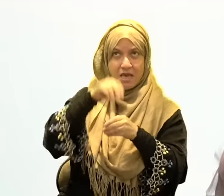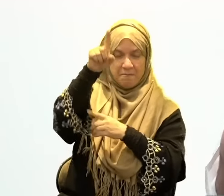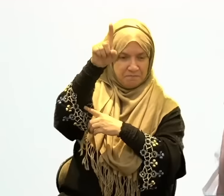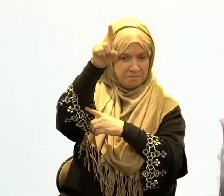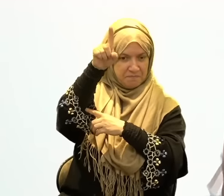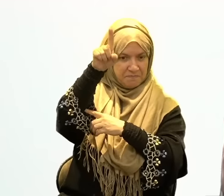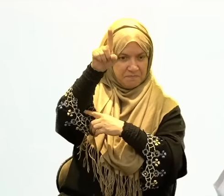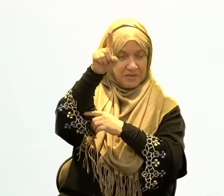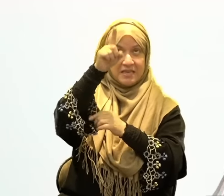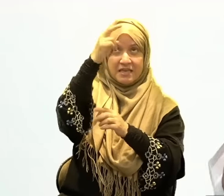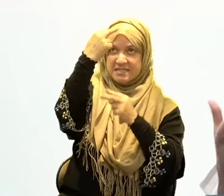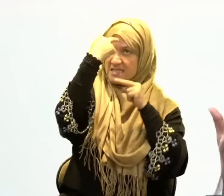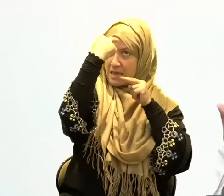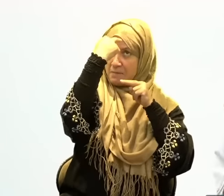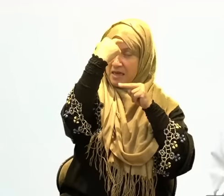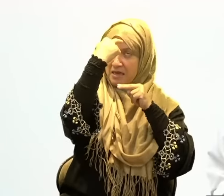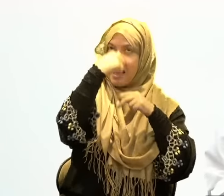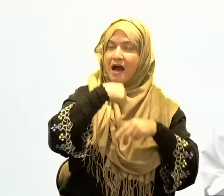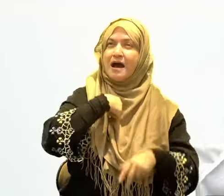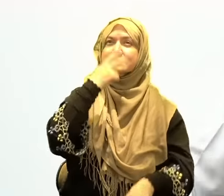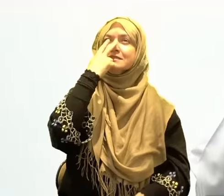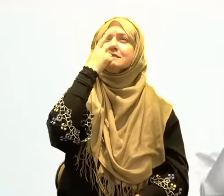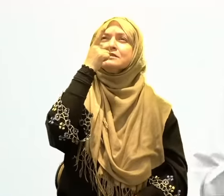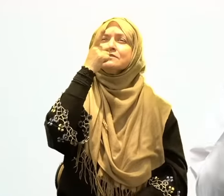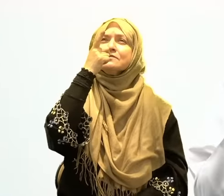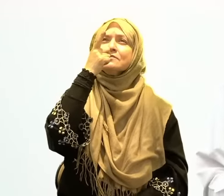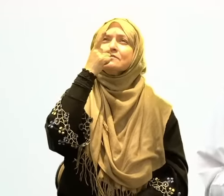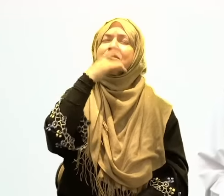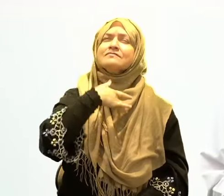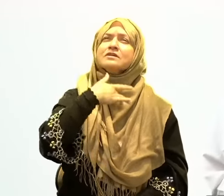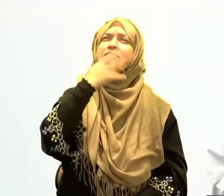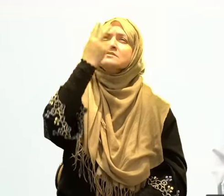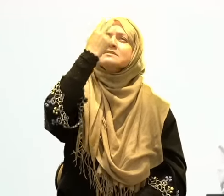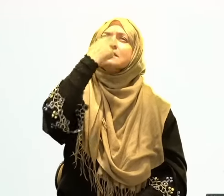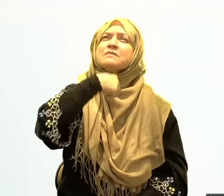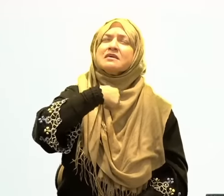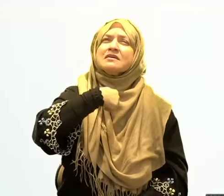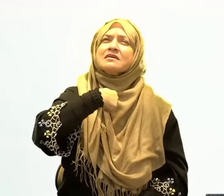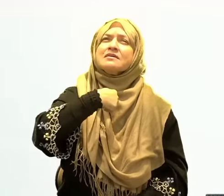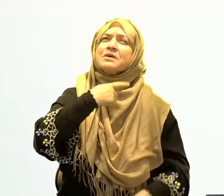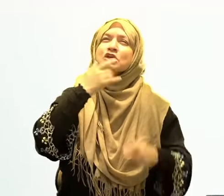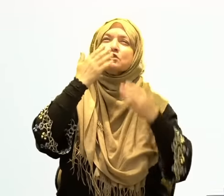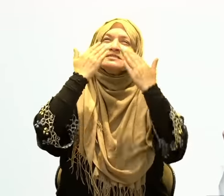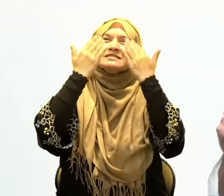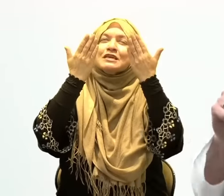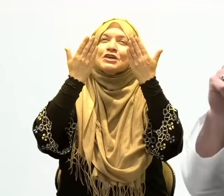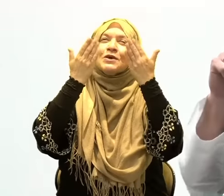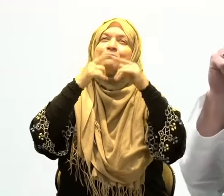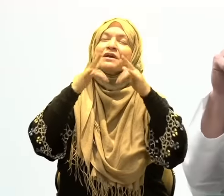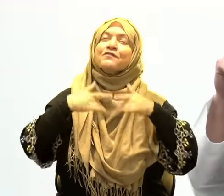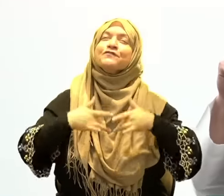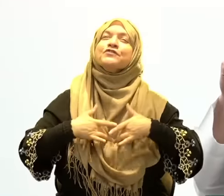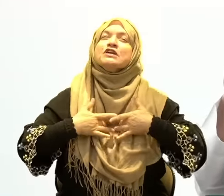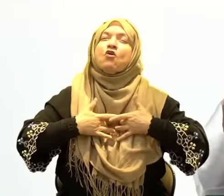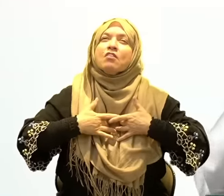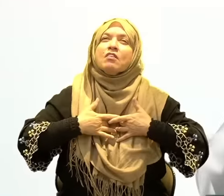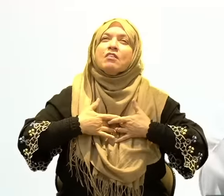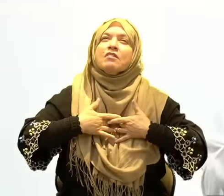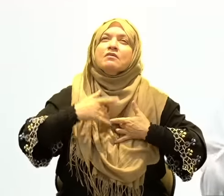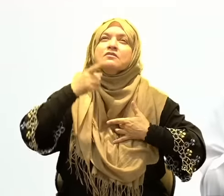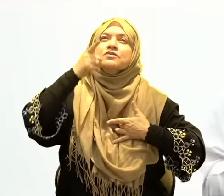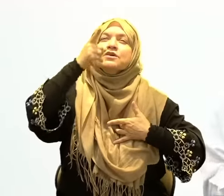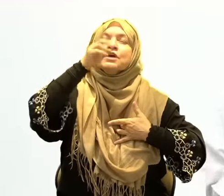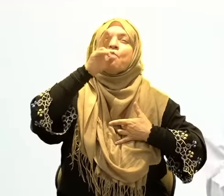said, because excellence in this dunya, Ihsan, is that a person worships Allah subhanahu wa ta'ala with